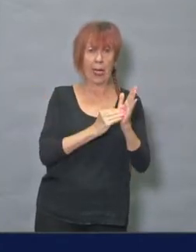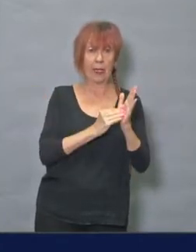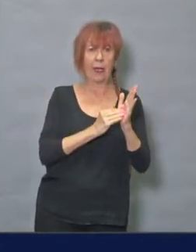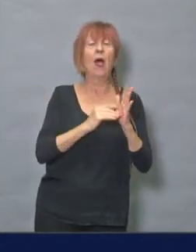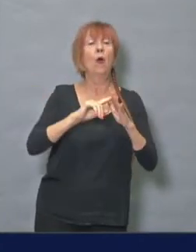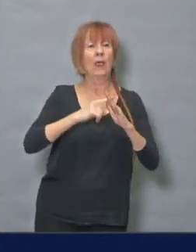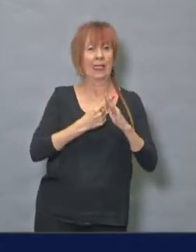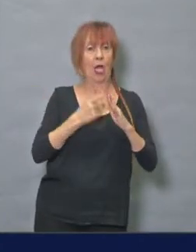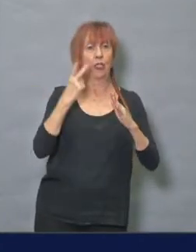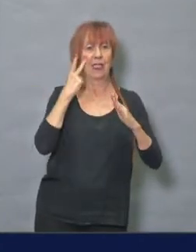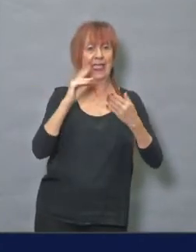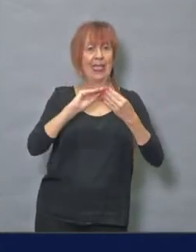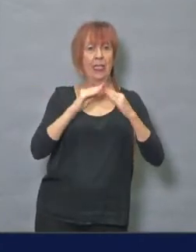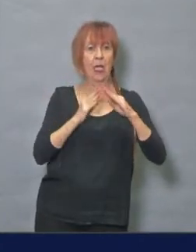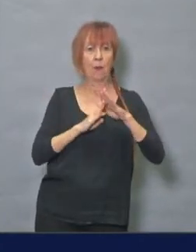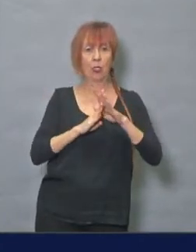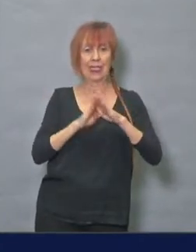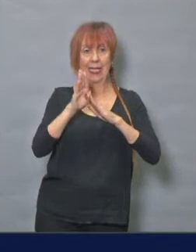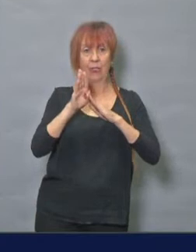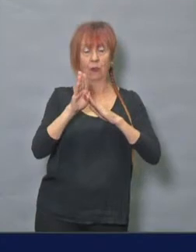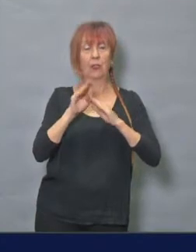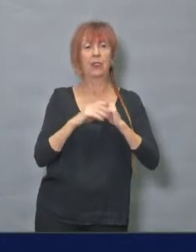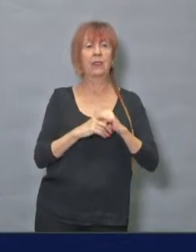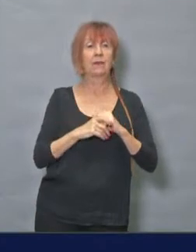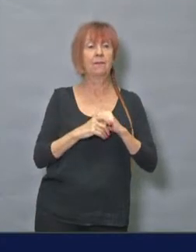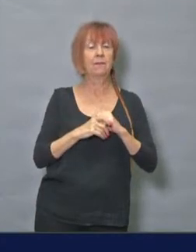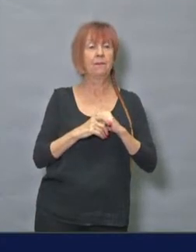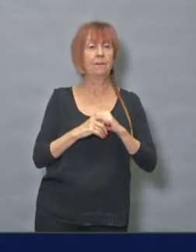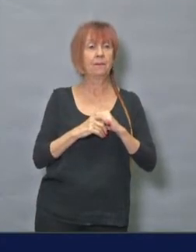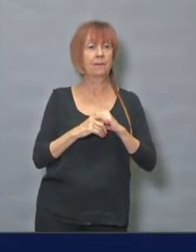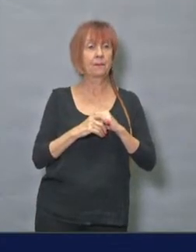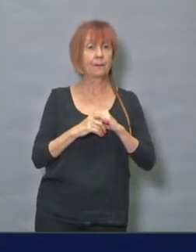rate increase slightly. Advance the slide.